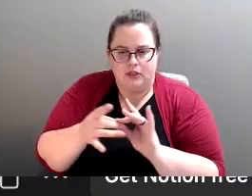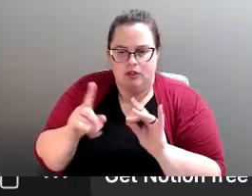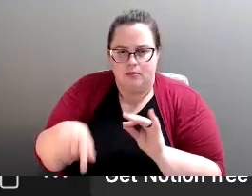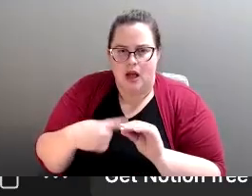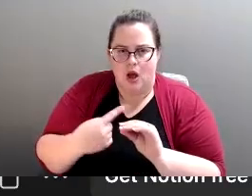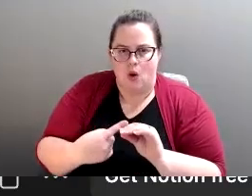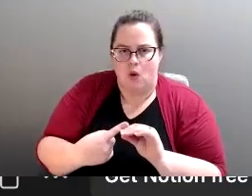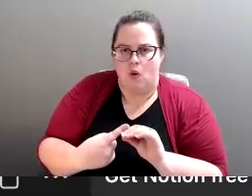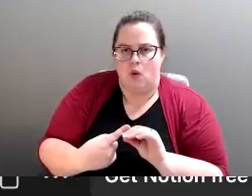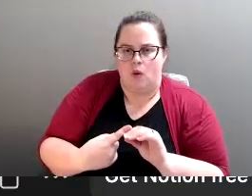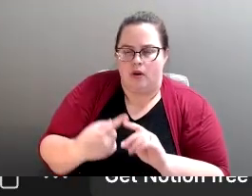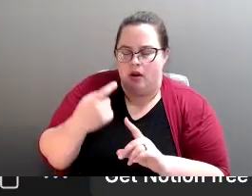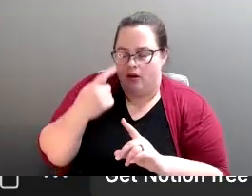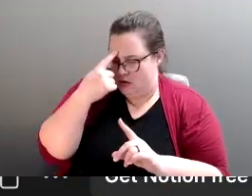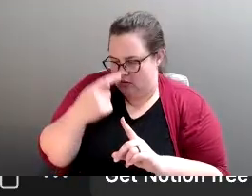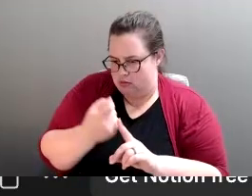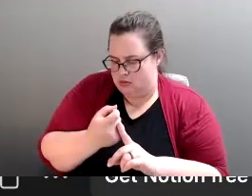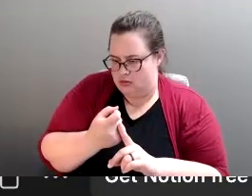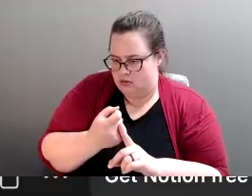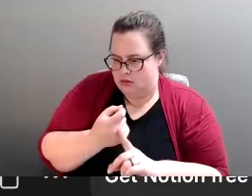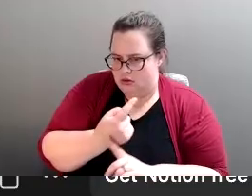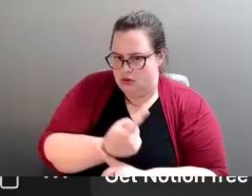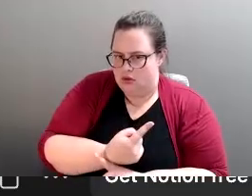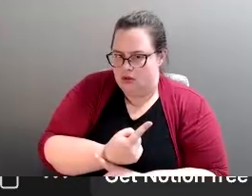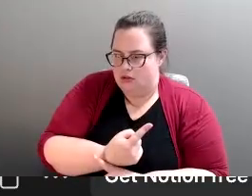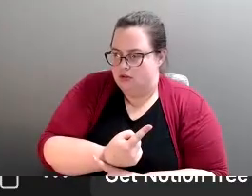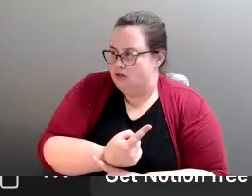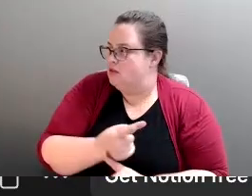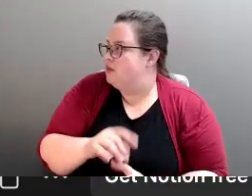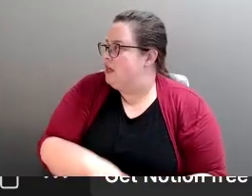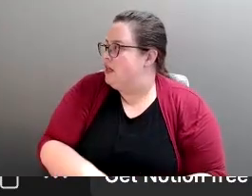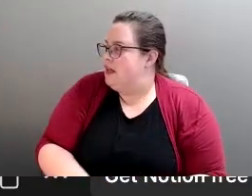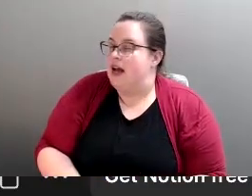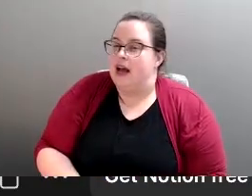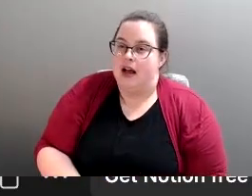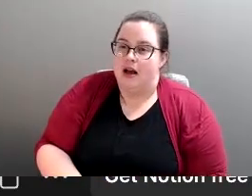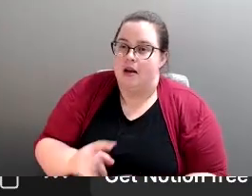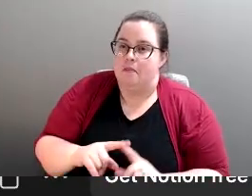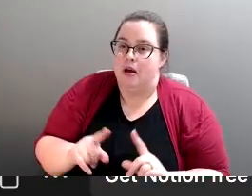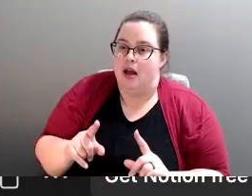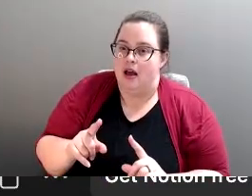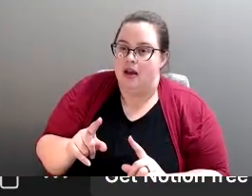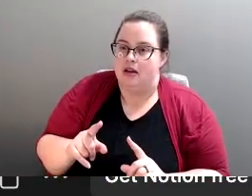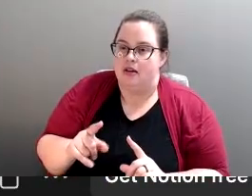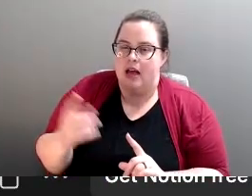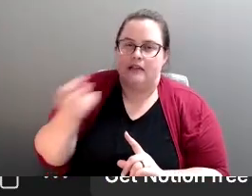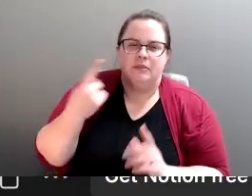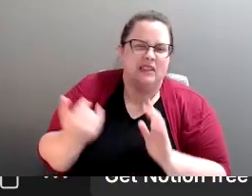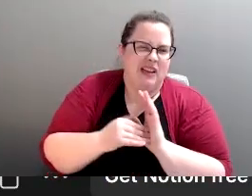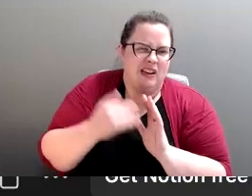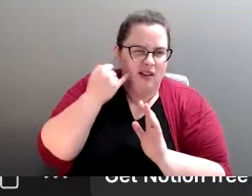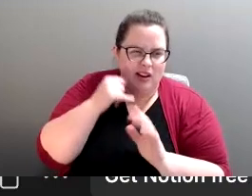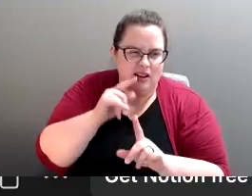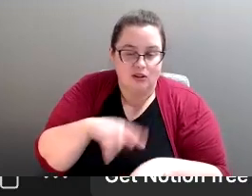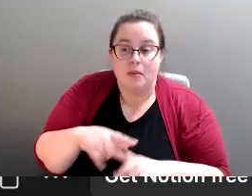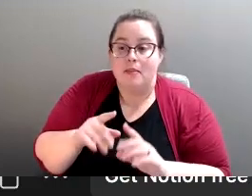there was something that spurred me to come here. I don't remember what it was. But anyway, ask again if I didn't handle it. But be clear, right? Be